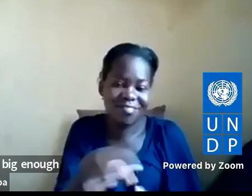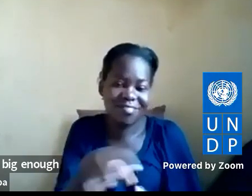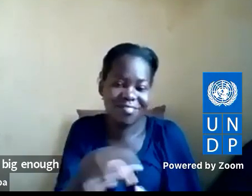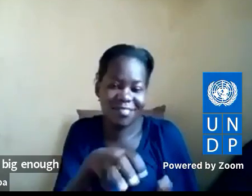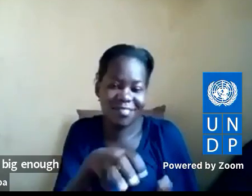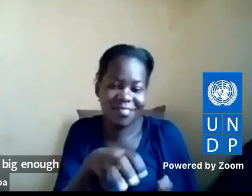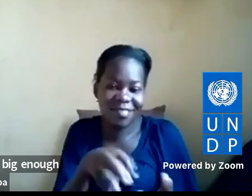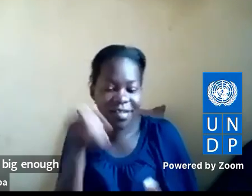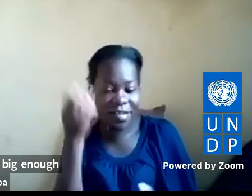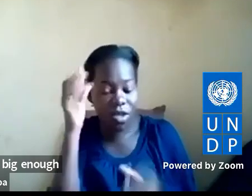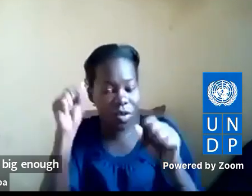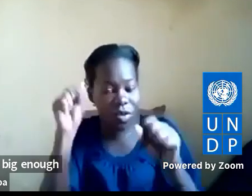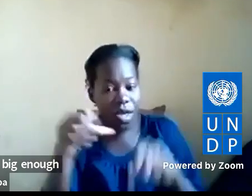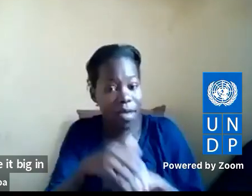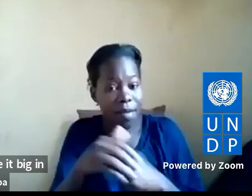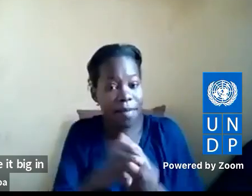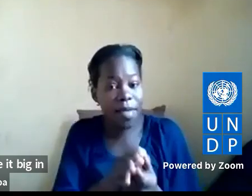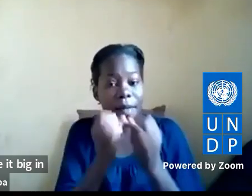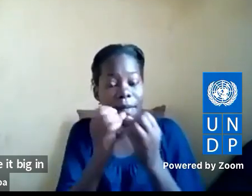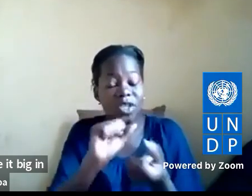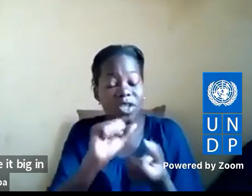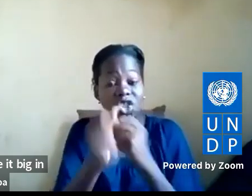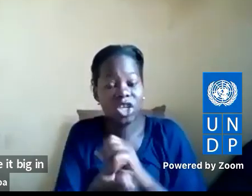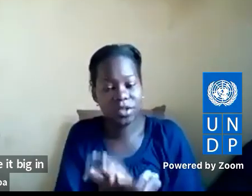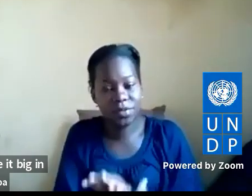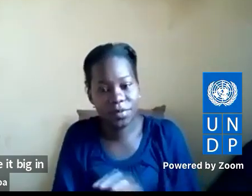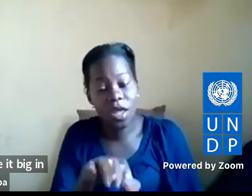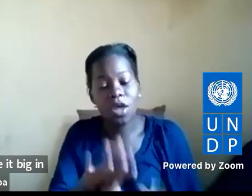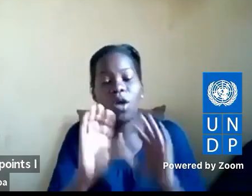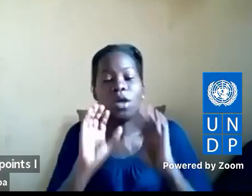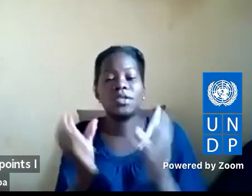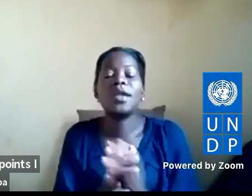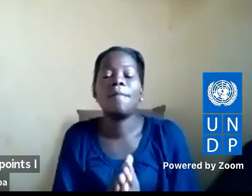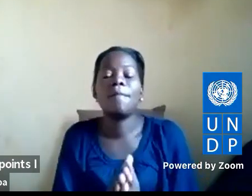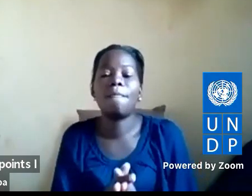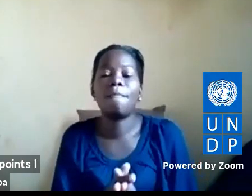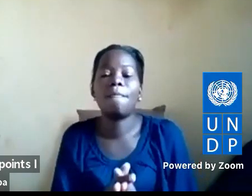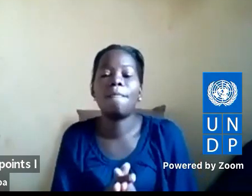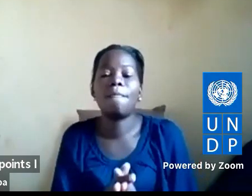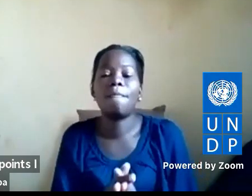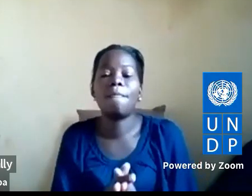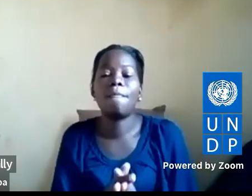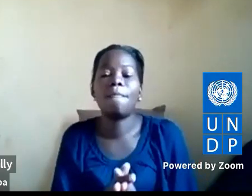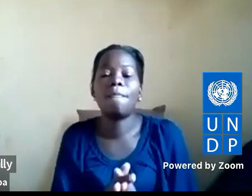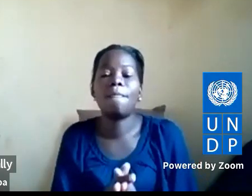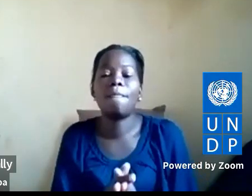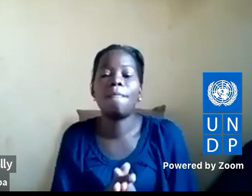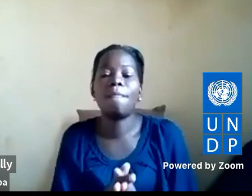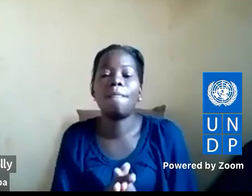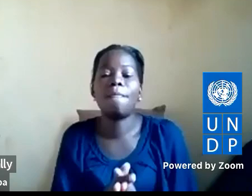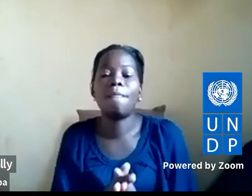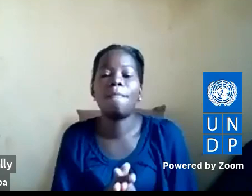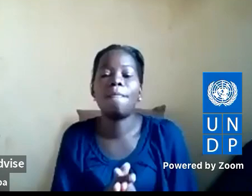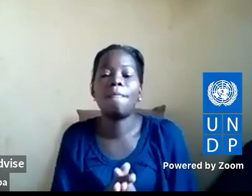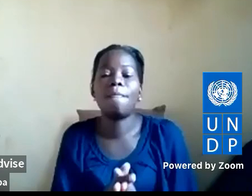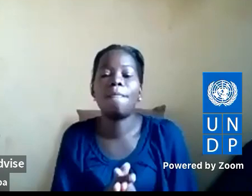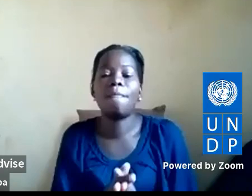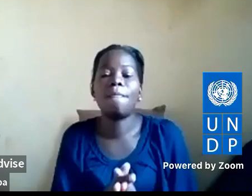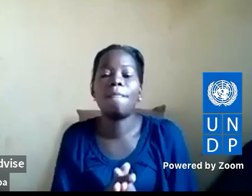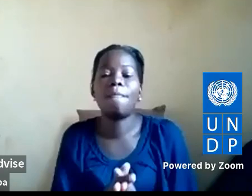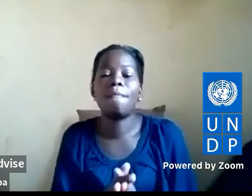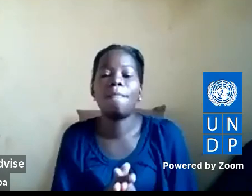space, like I said, it's looking at pain points. I mean, look at COVID. Do you really think that Jenna Habos is going to advertise much? It